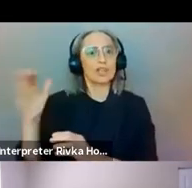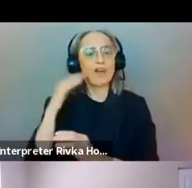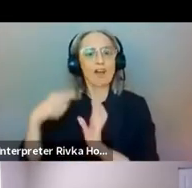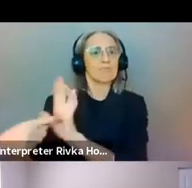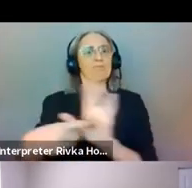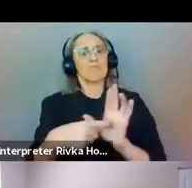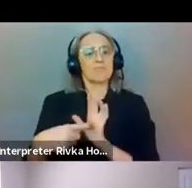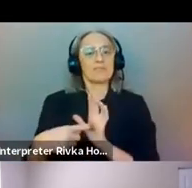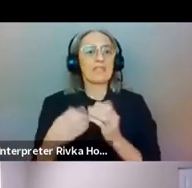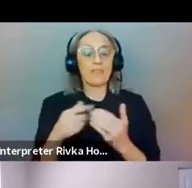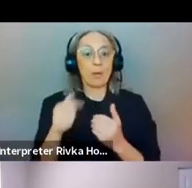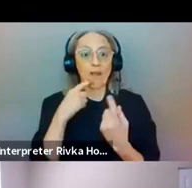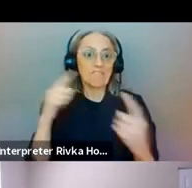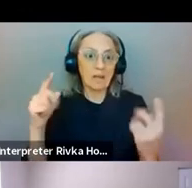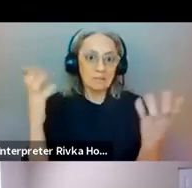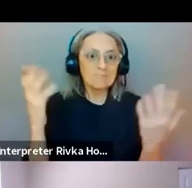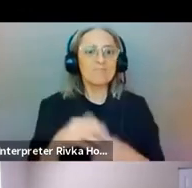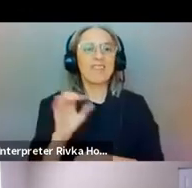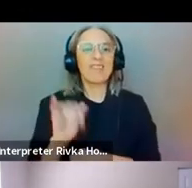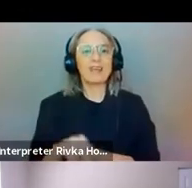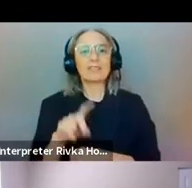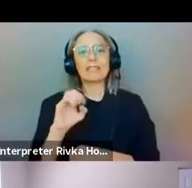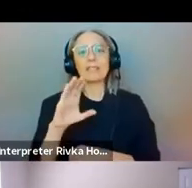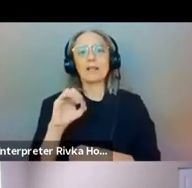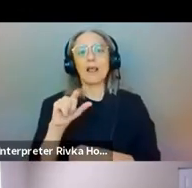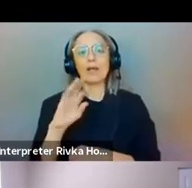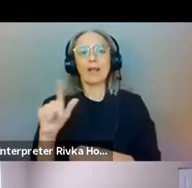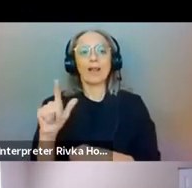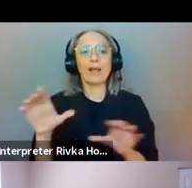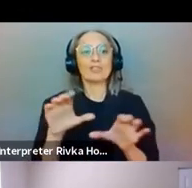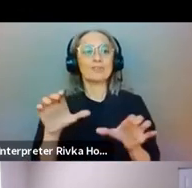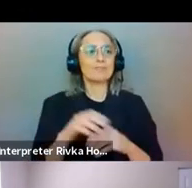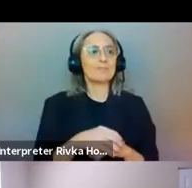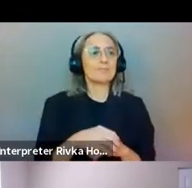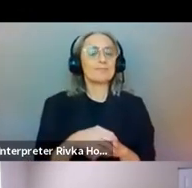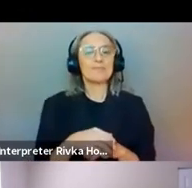I can't see Edson anymore. Let me see. Okay. Yes, I see you now.